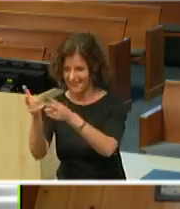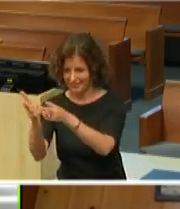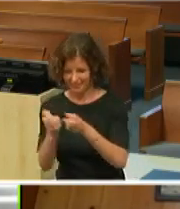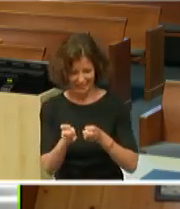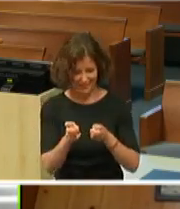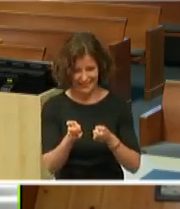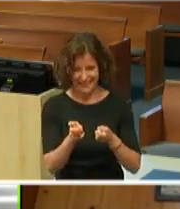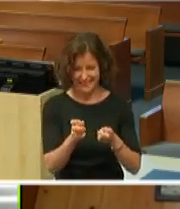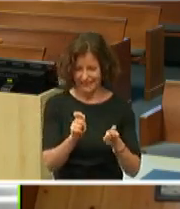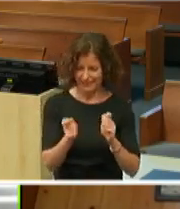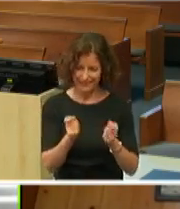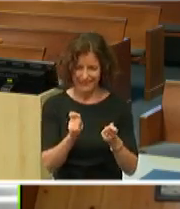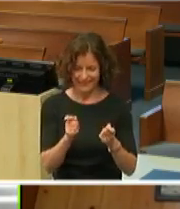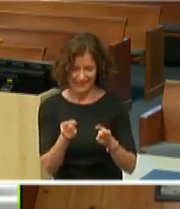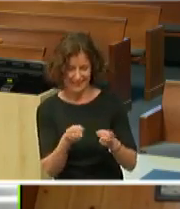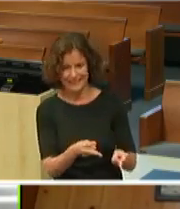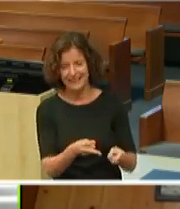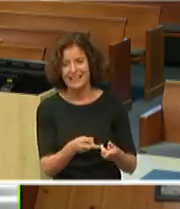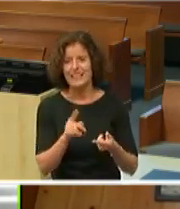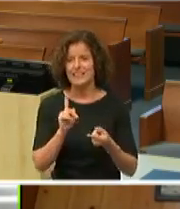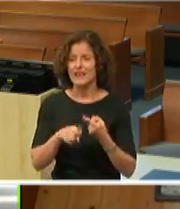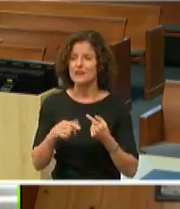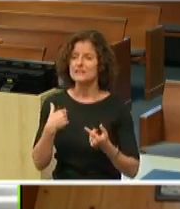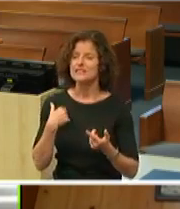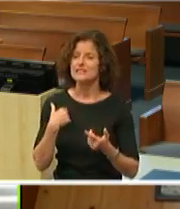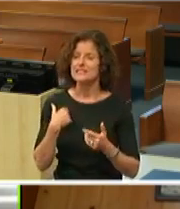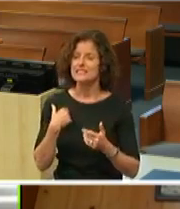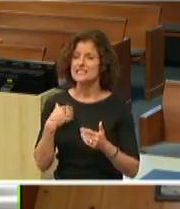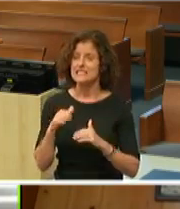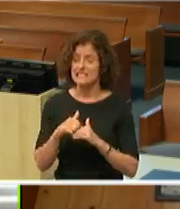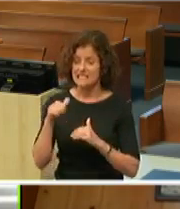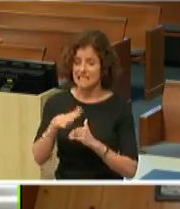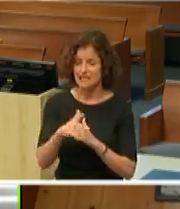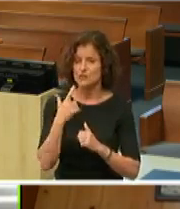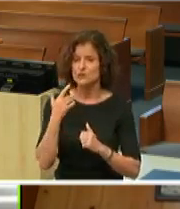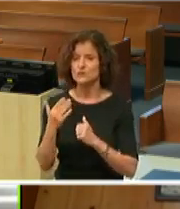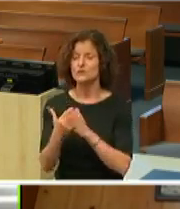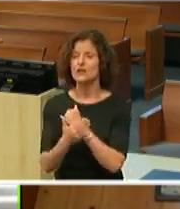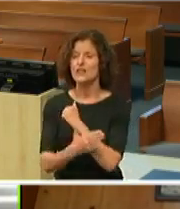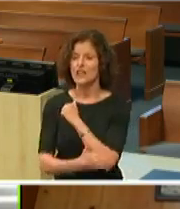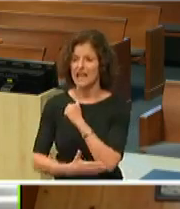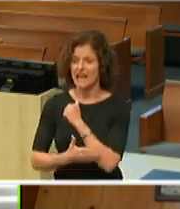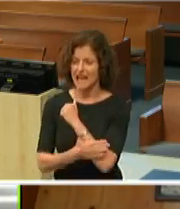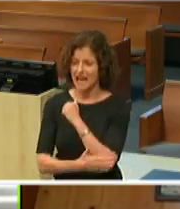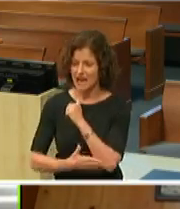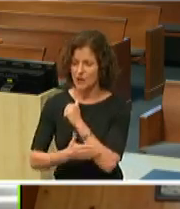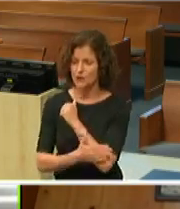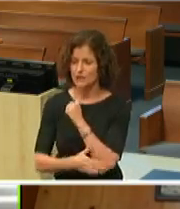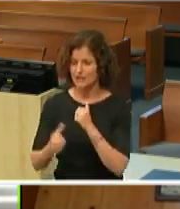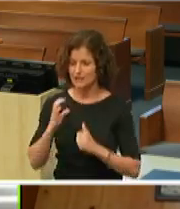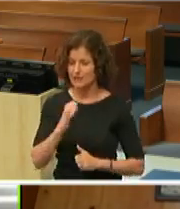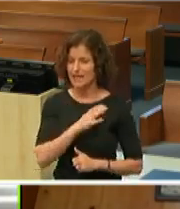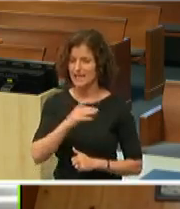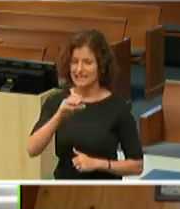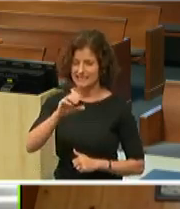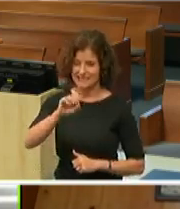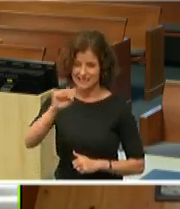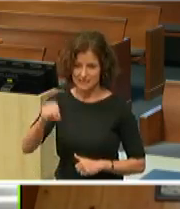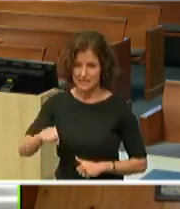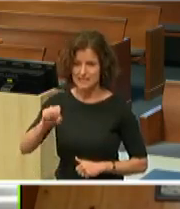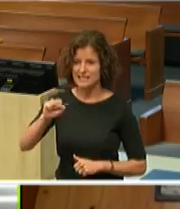memorandum that was sent to the county commission in Sarasota County by